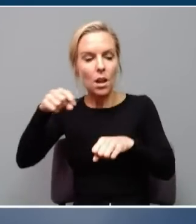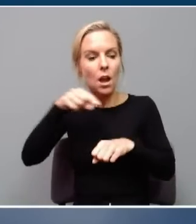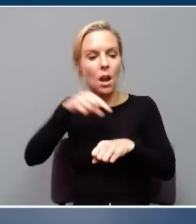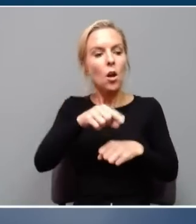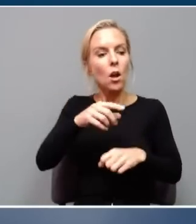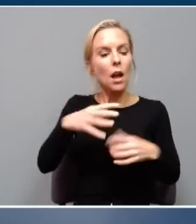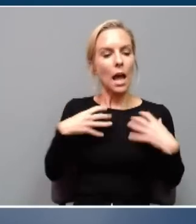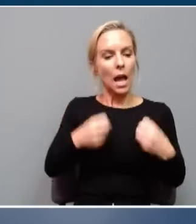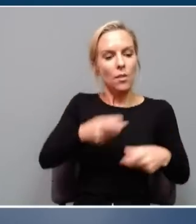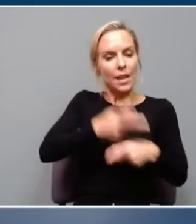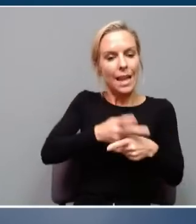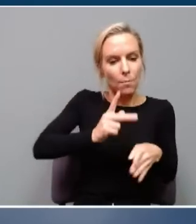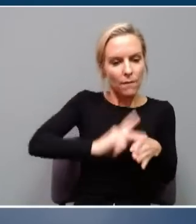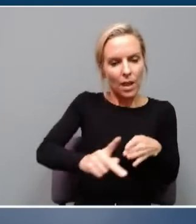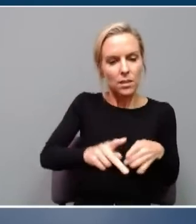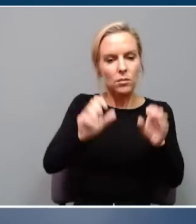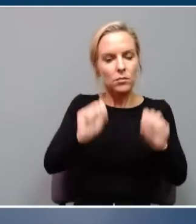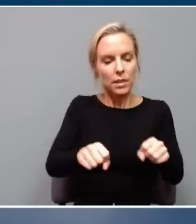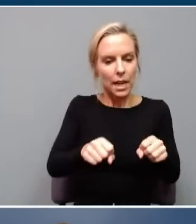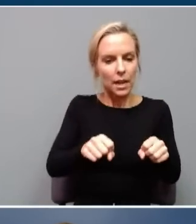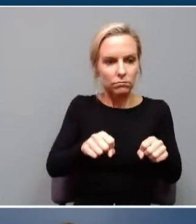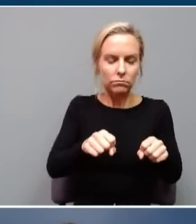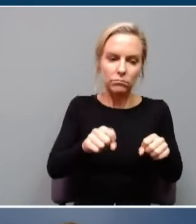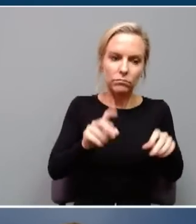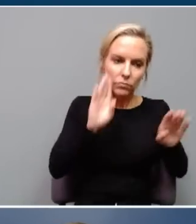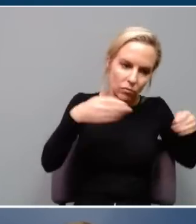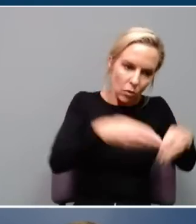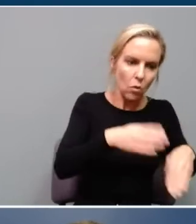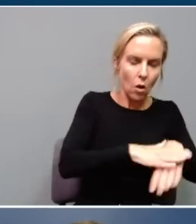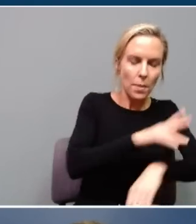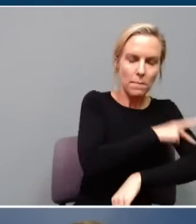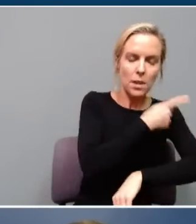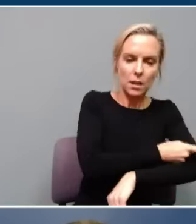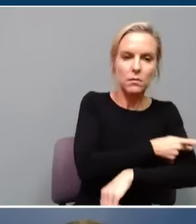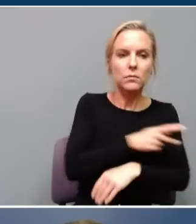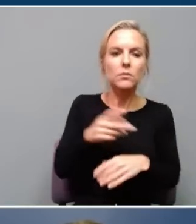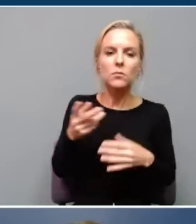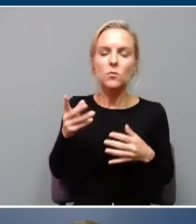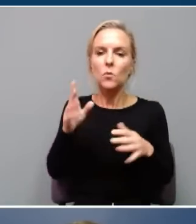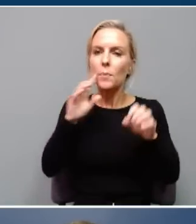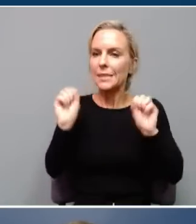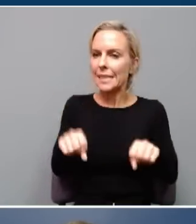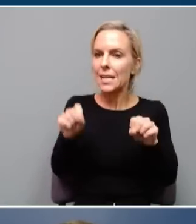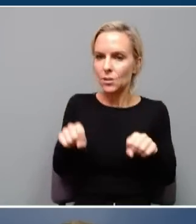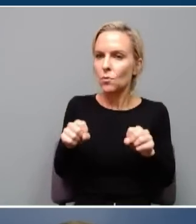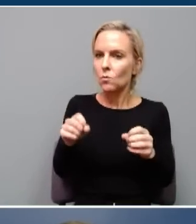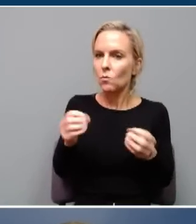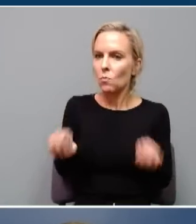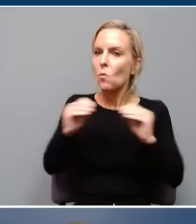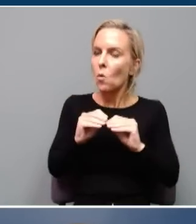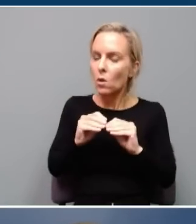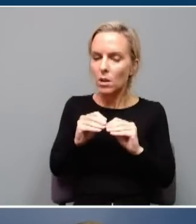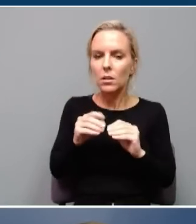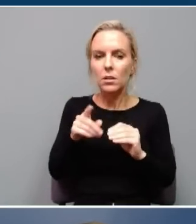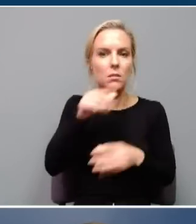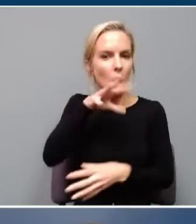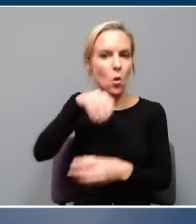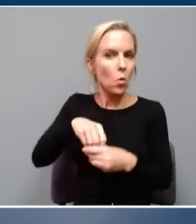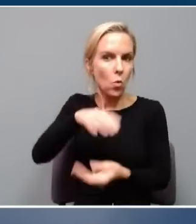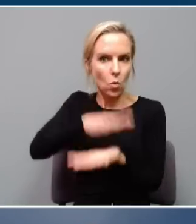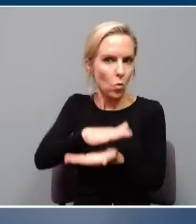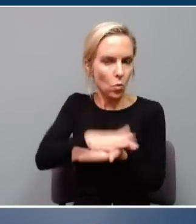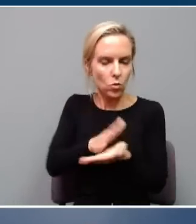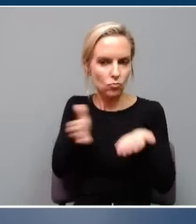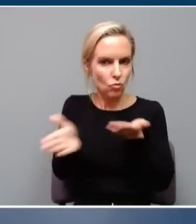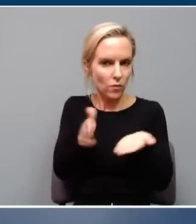cost to these locations and potentially looking at more. Remember, this does not include the school services